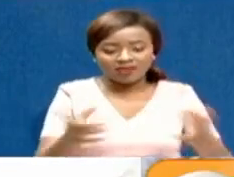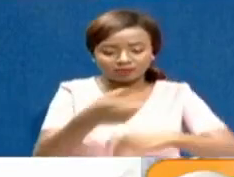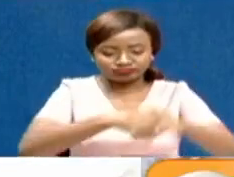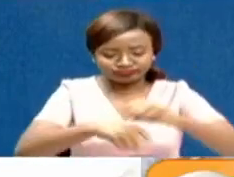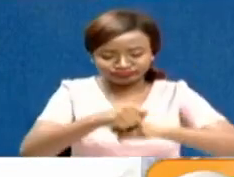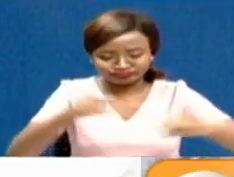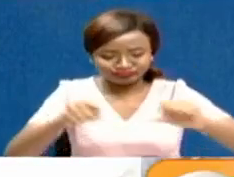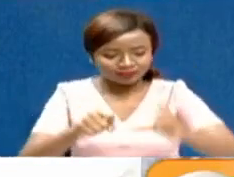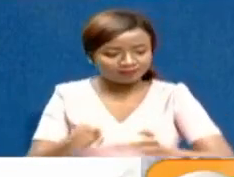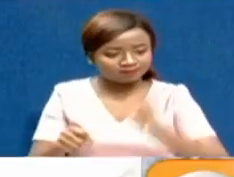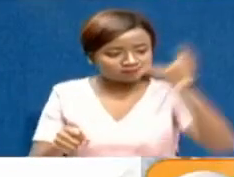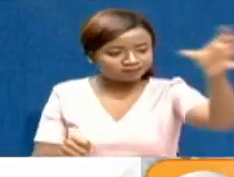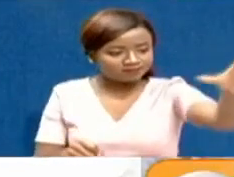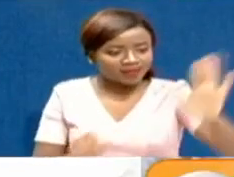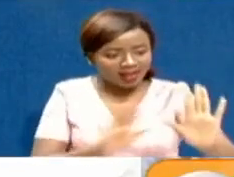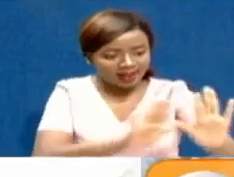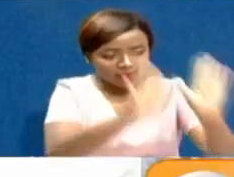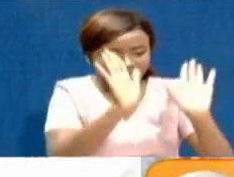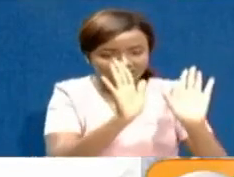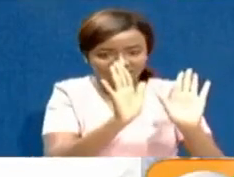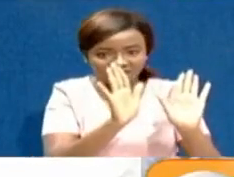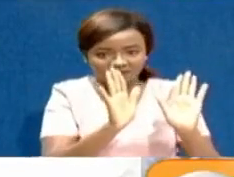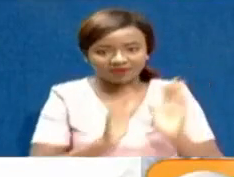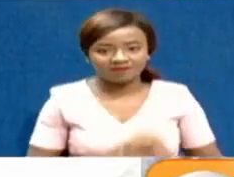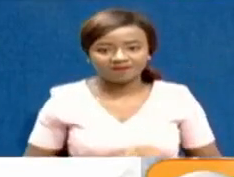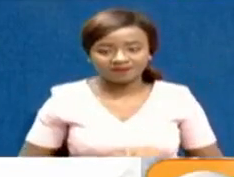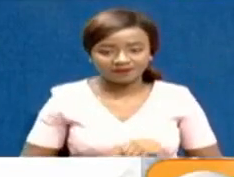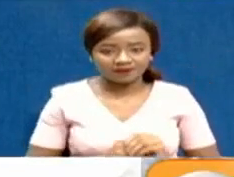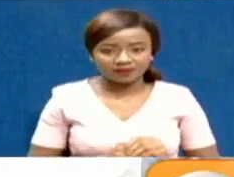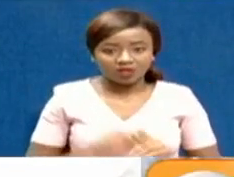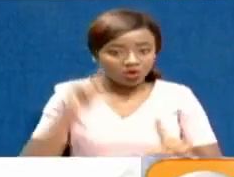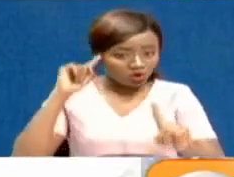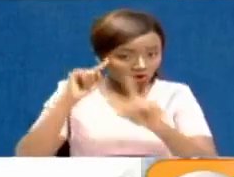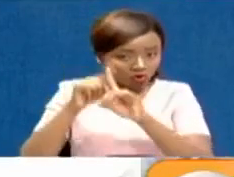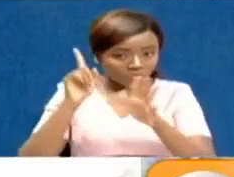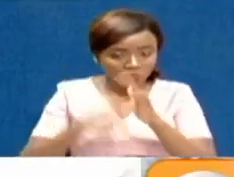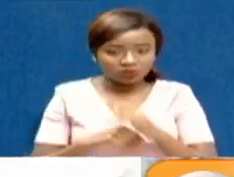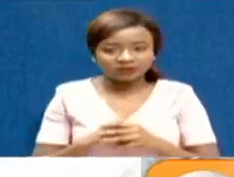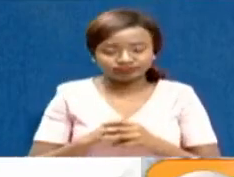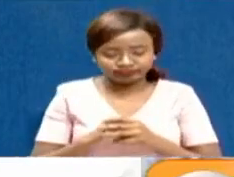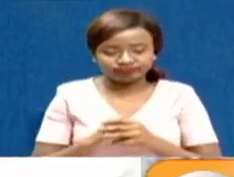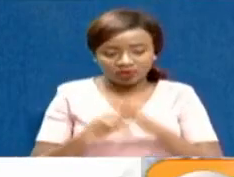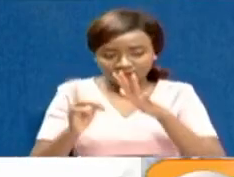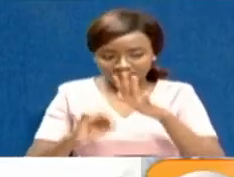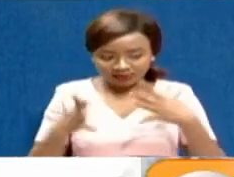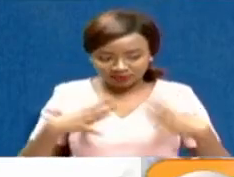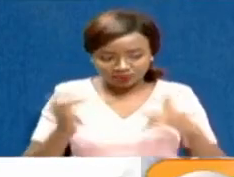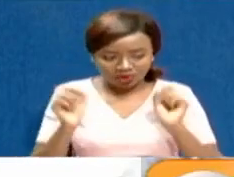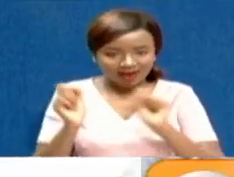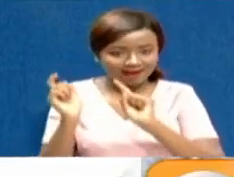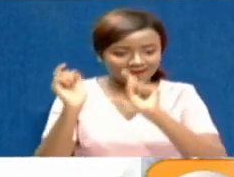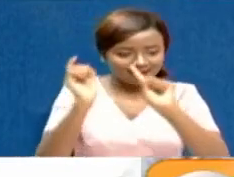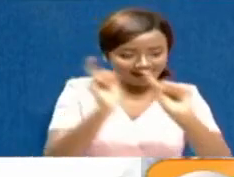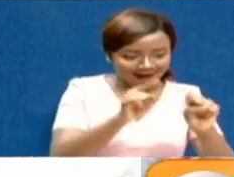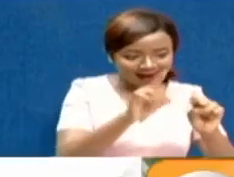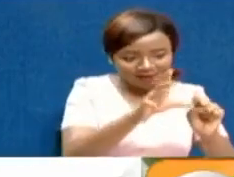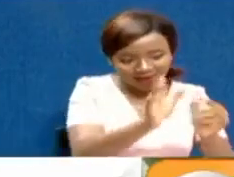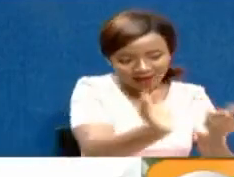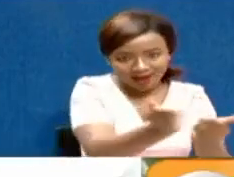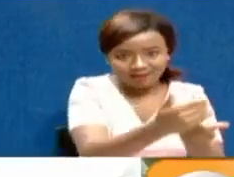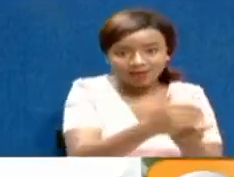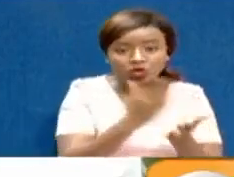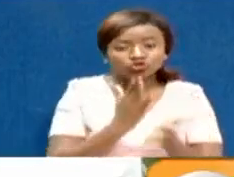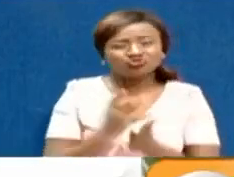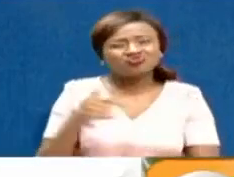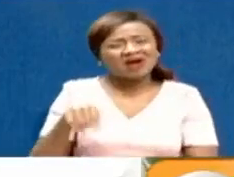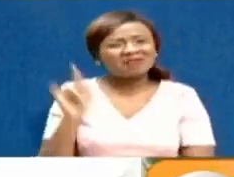area identified by the public health officer around the area for collection by ministry officials. As a country, we have this throwaway